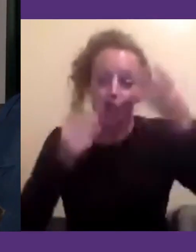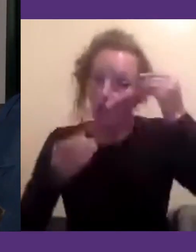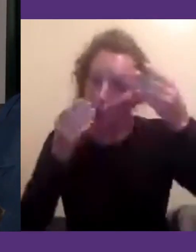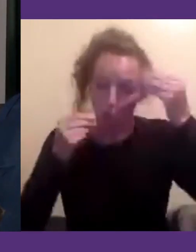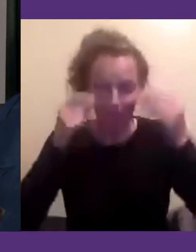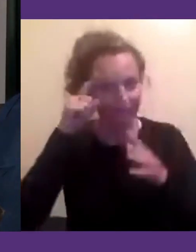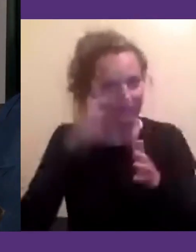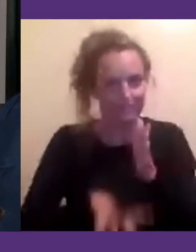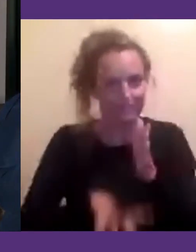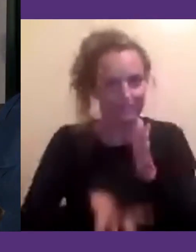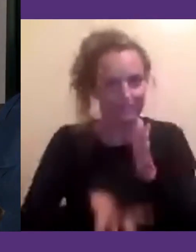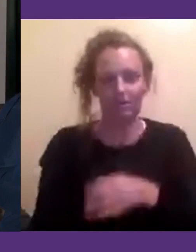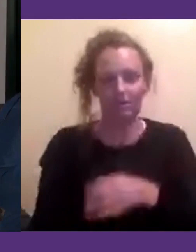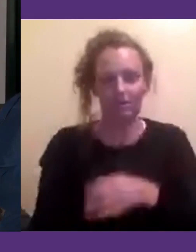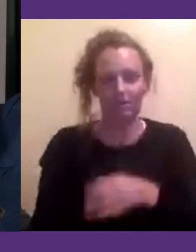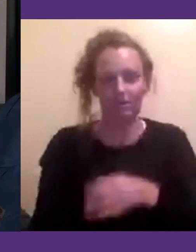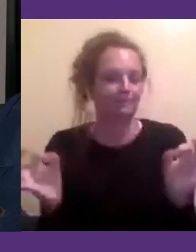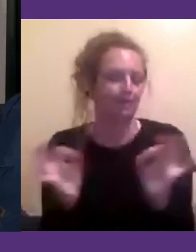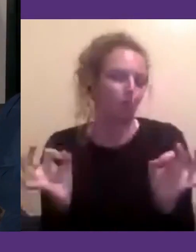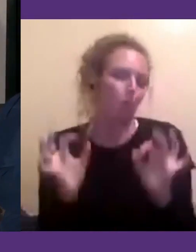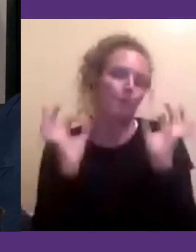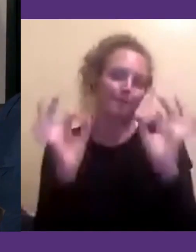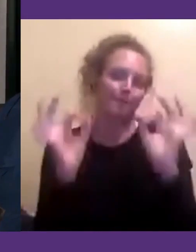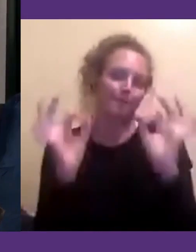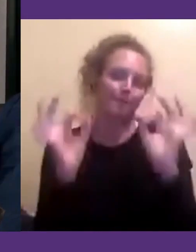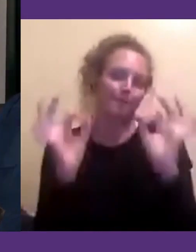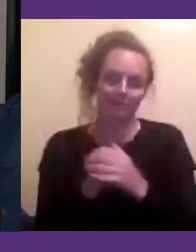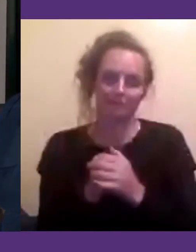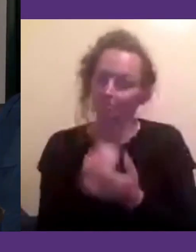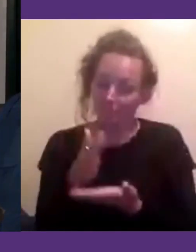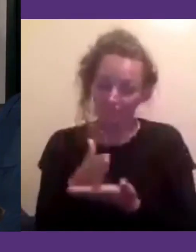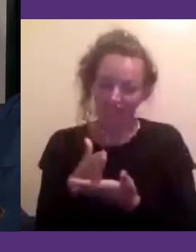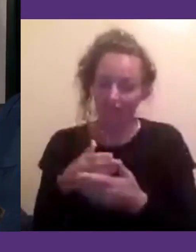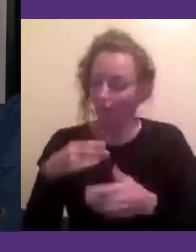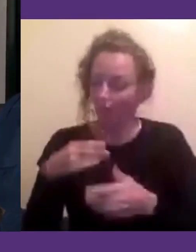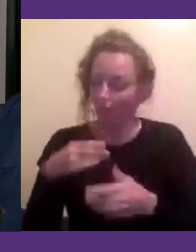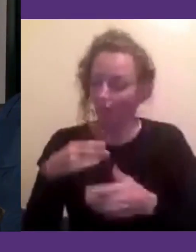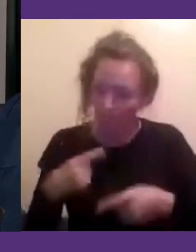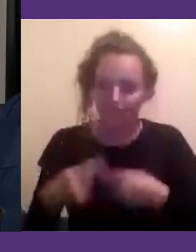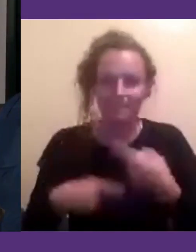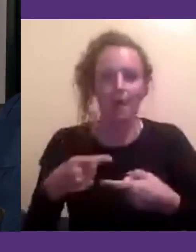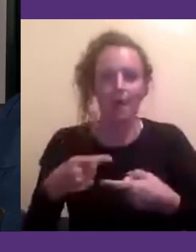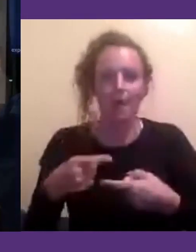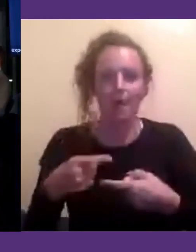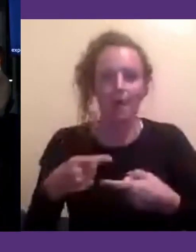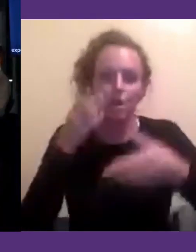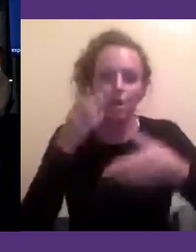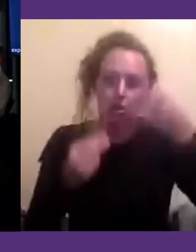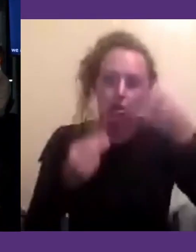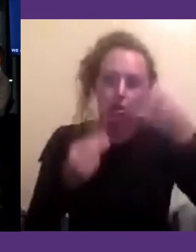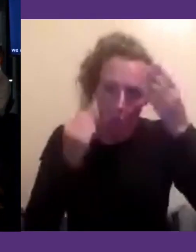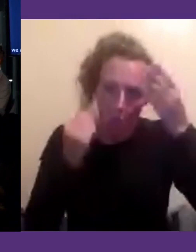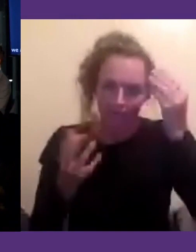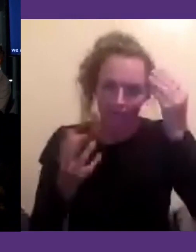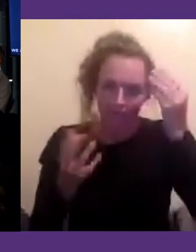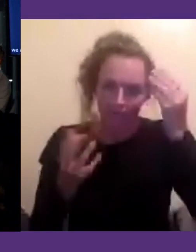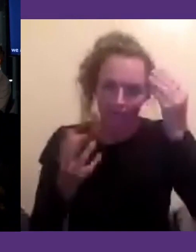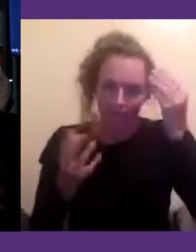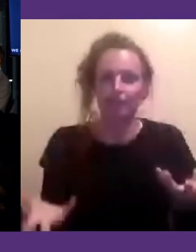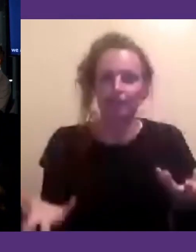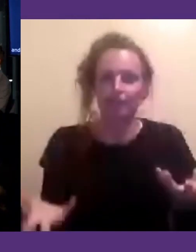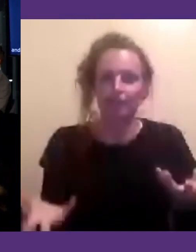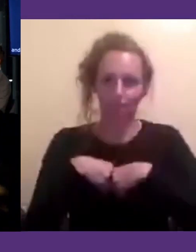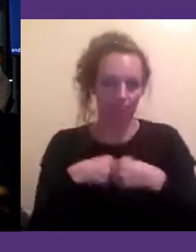and like taking on these things and learning from them, then that's always going to be a good thing. And is part of it for